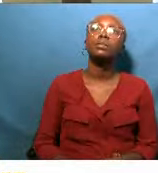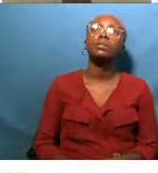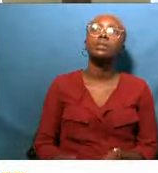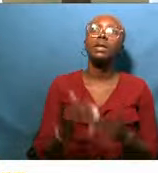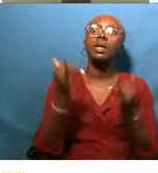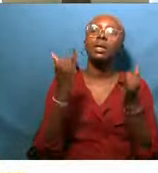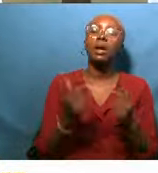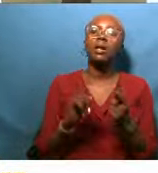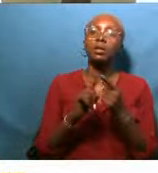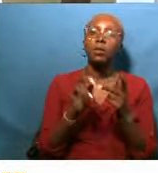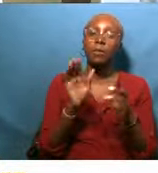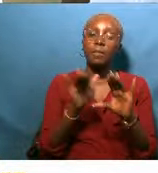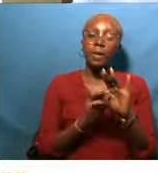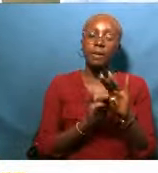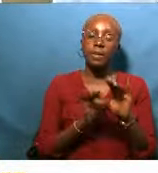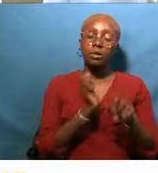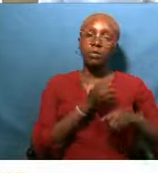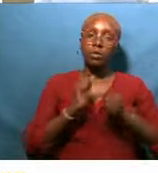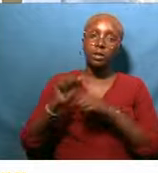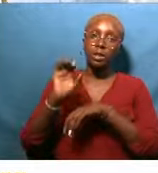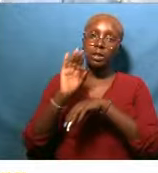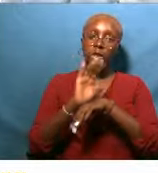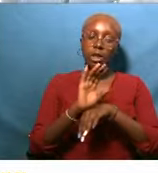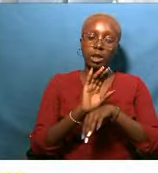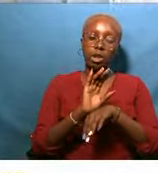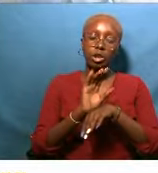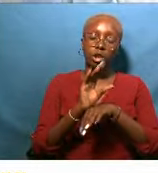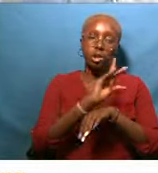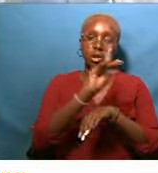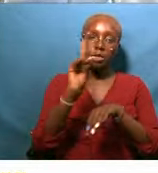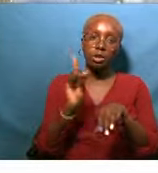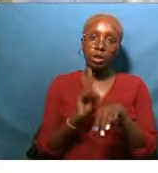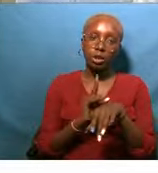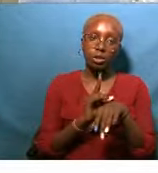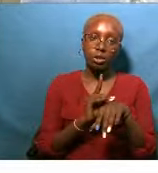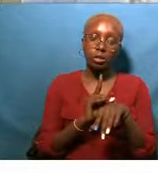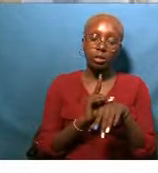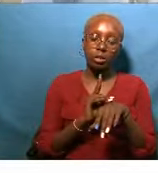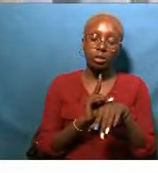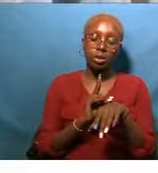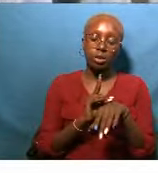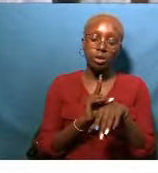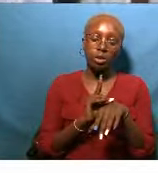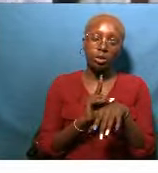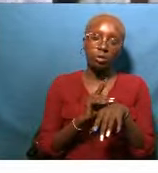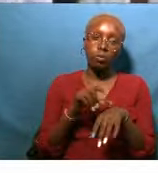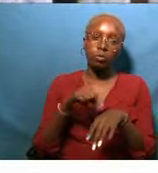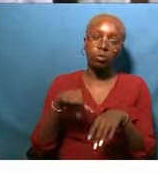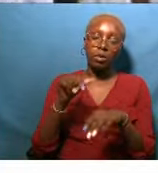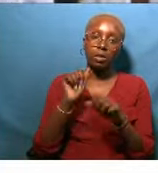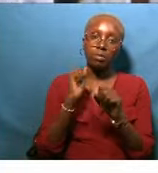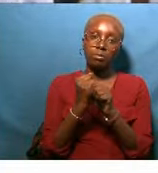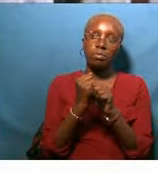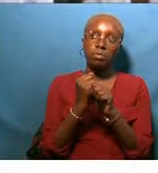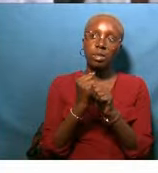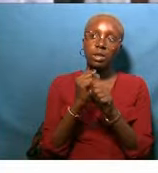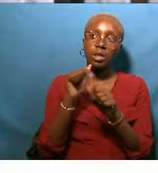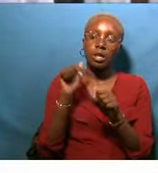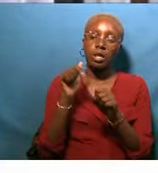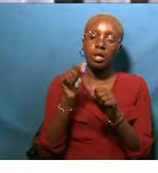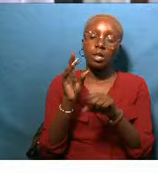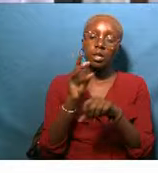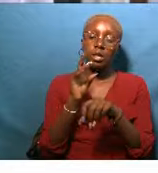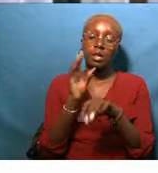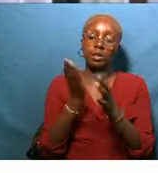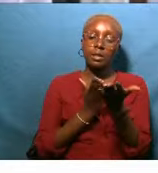Now to the members of All Saints Cathedral Diocese. You know, we have translated this service now into a diocesan